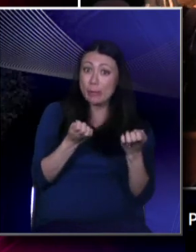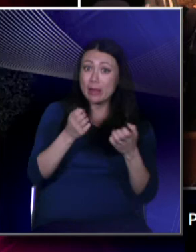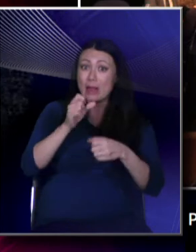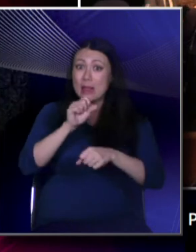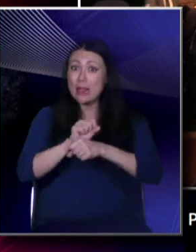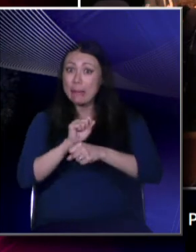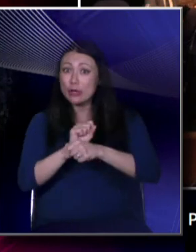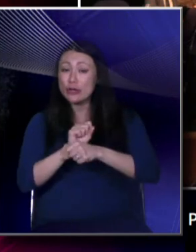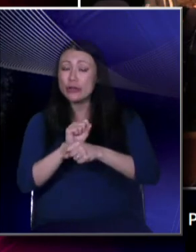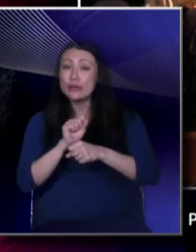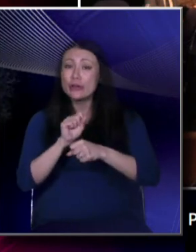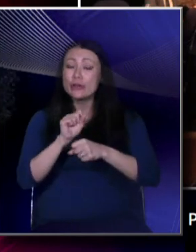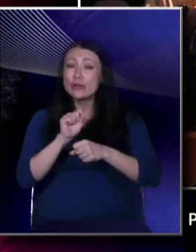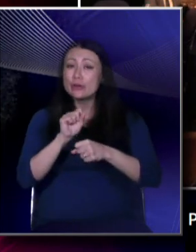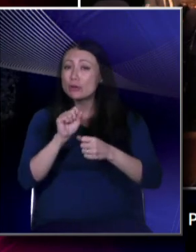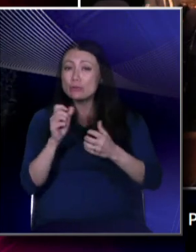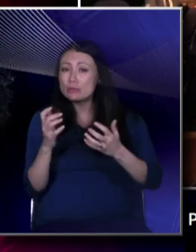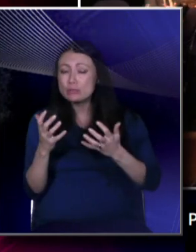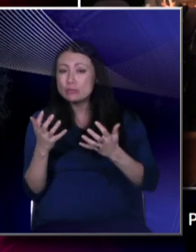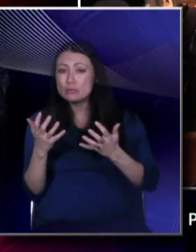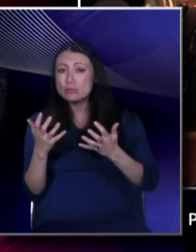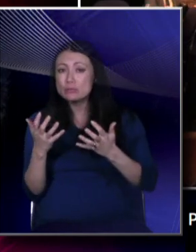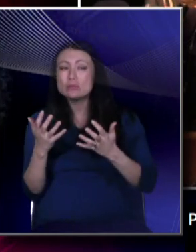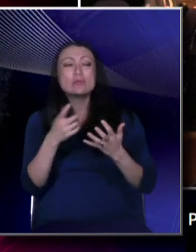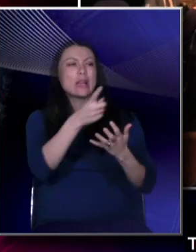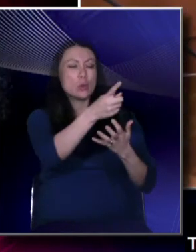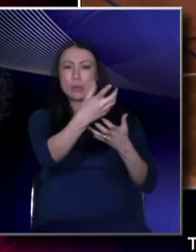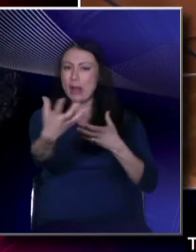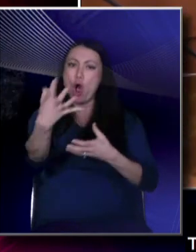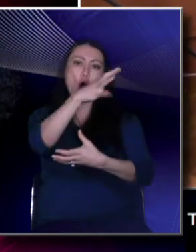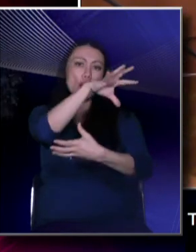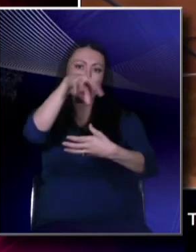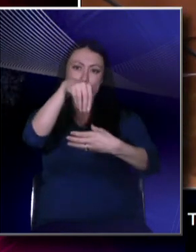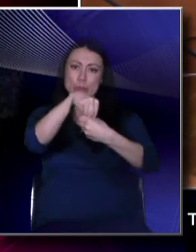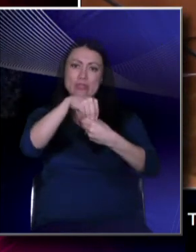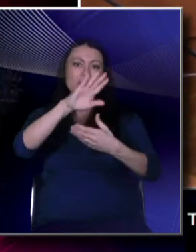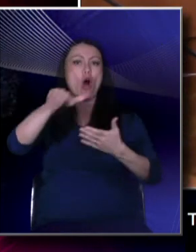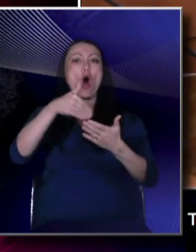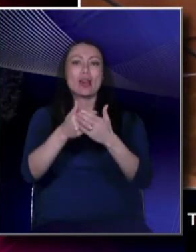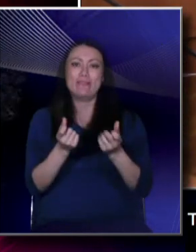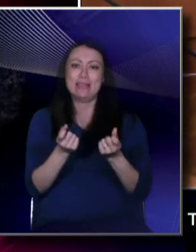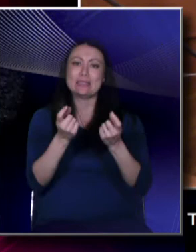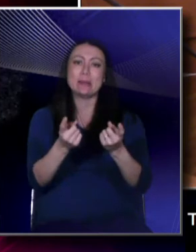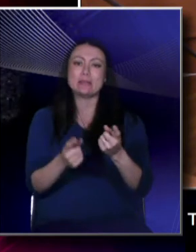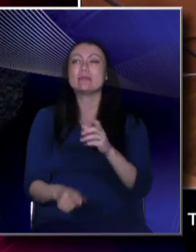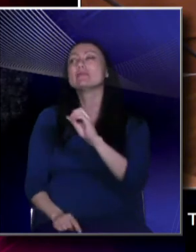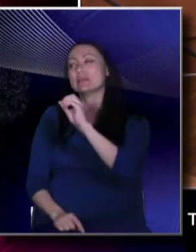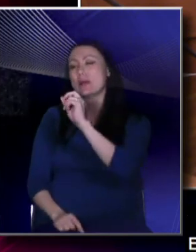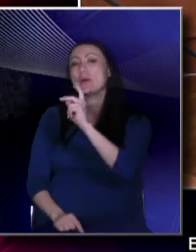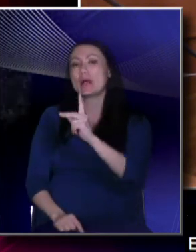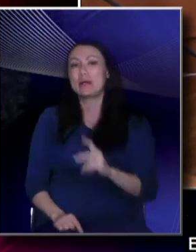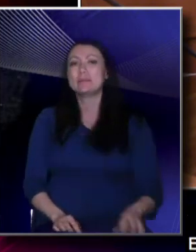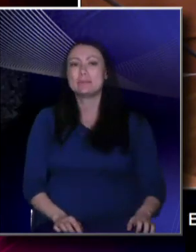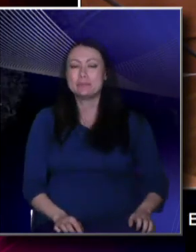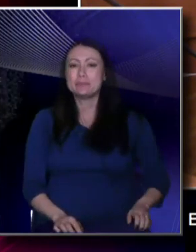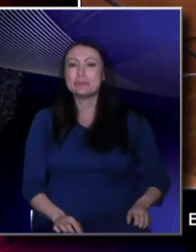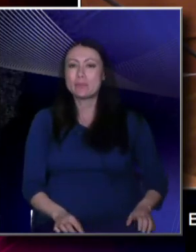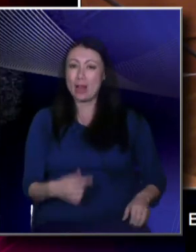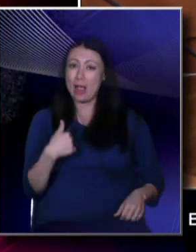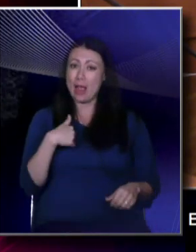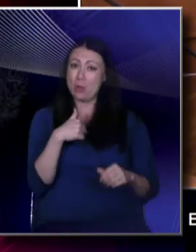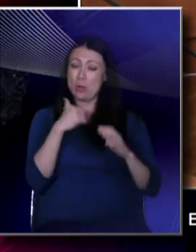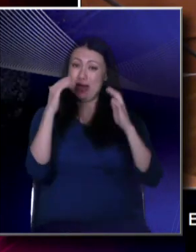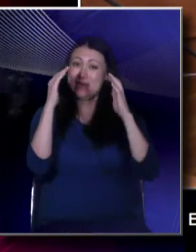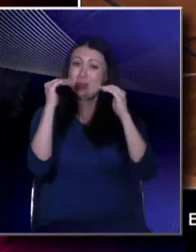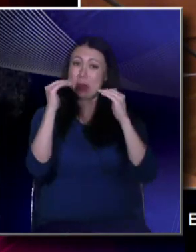labor? What exactly does that money go? It would be all inclusive of all of the expenses. Okay. And we would expect that